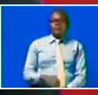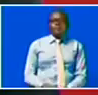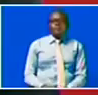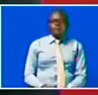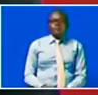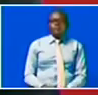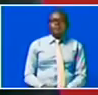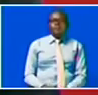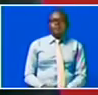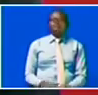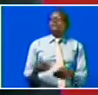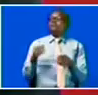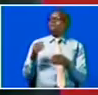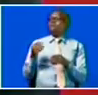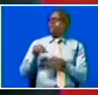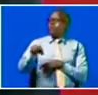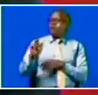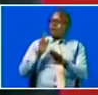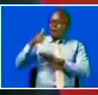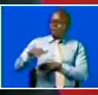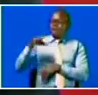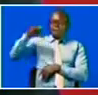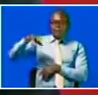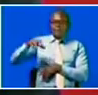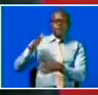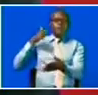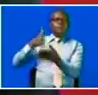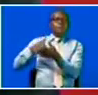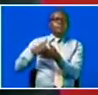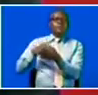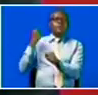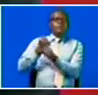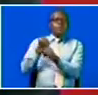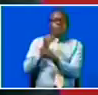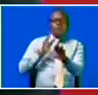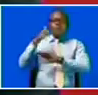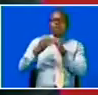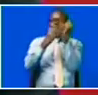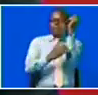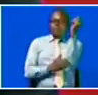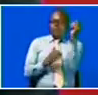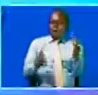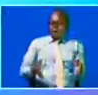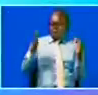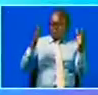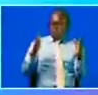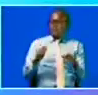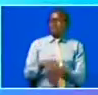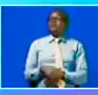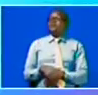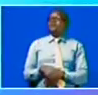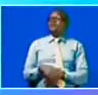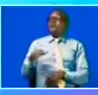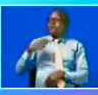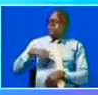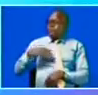were forced to walk to work after transport operators paralyzed transport over poor roads. Not two. Hundreds of